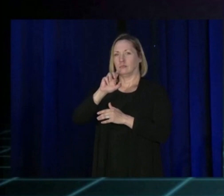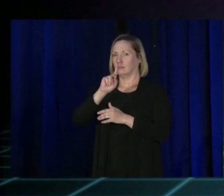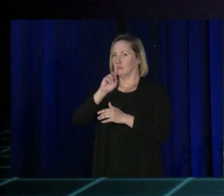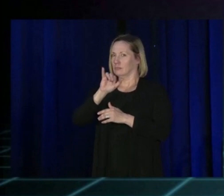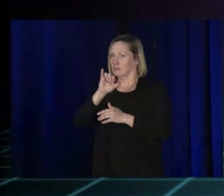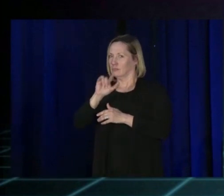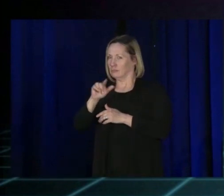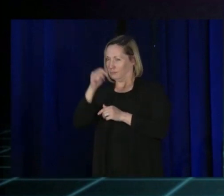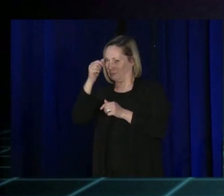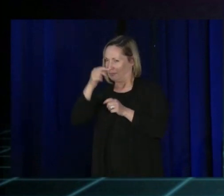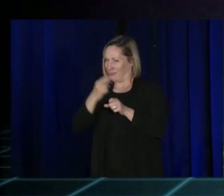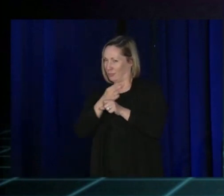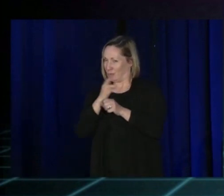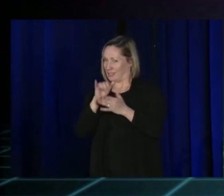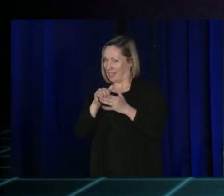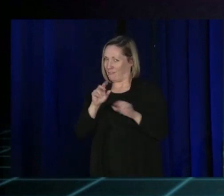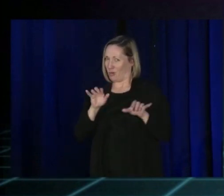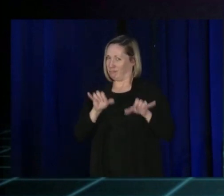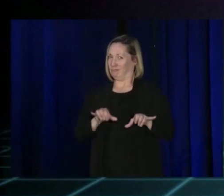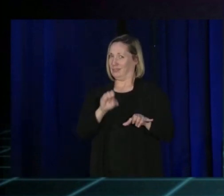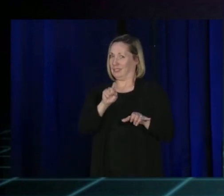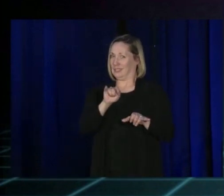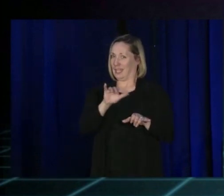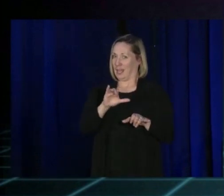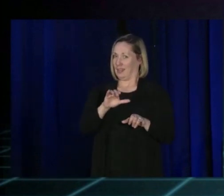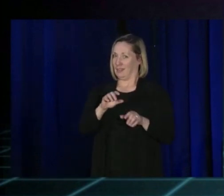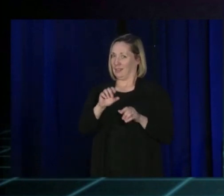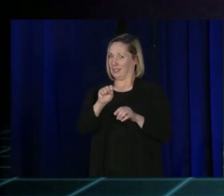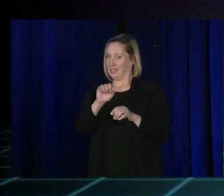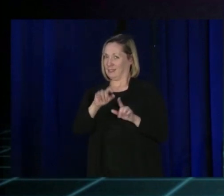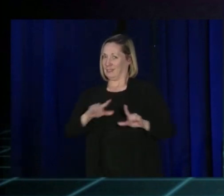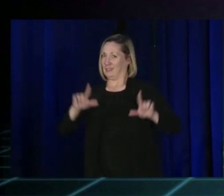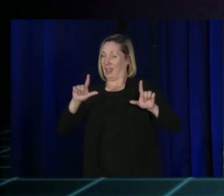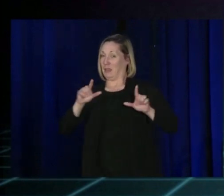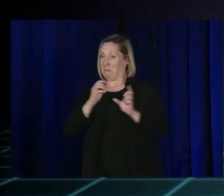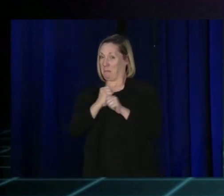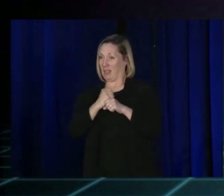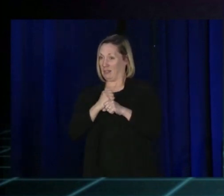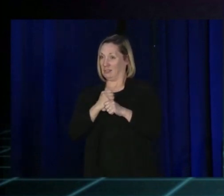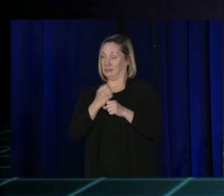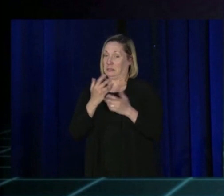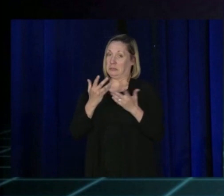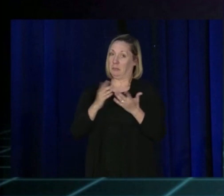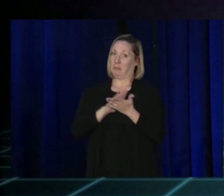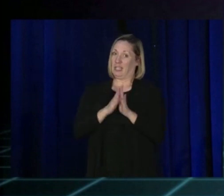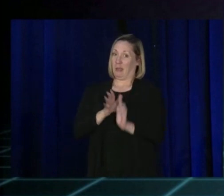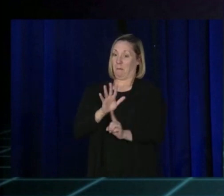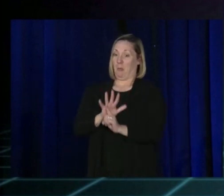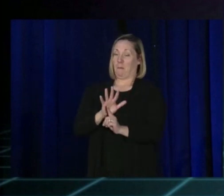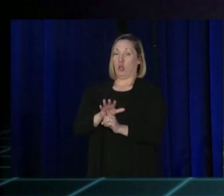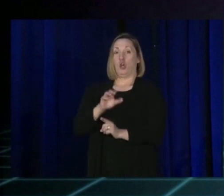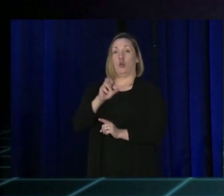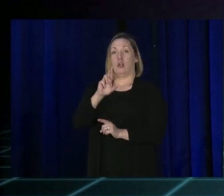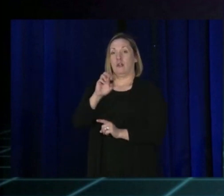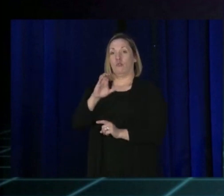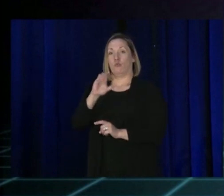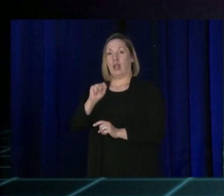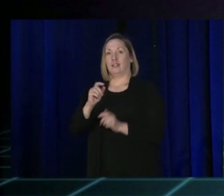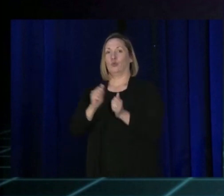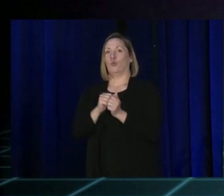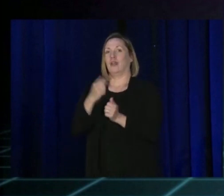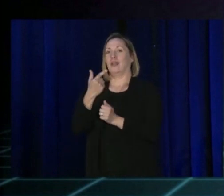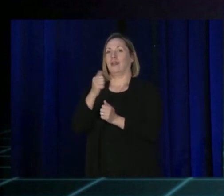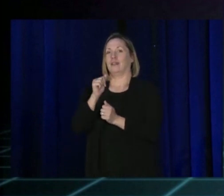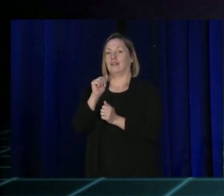to do a static site build, what have you, but it became really popular in React with Gatsby, where you would build